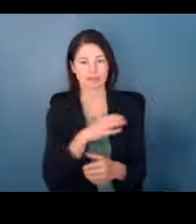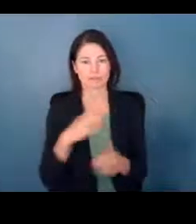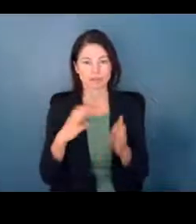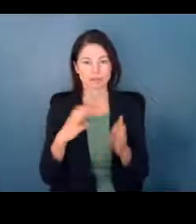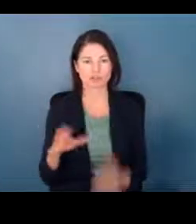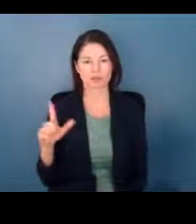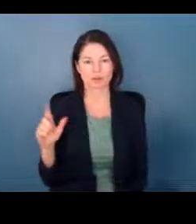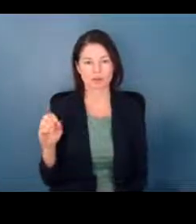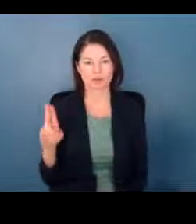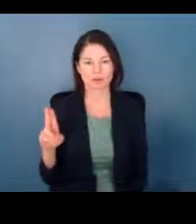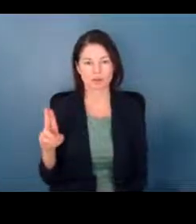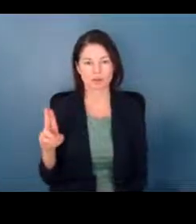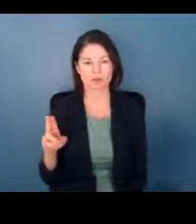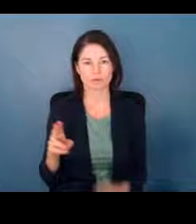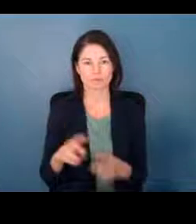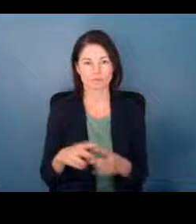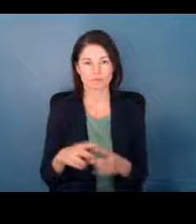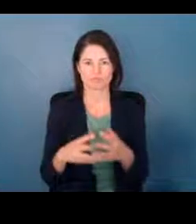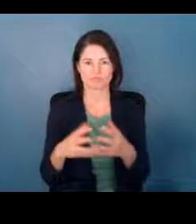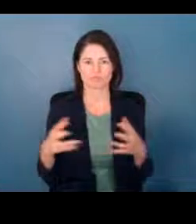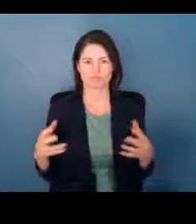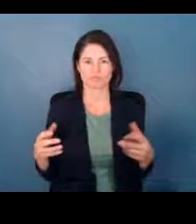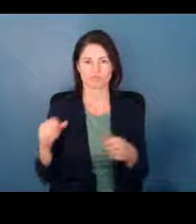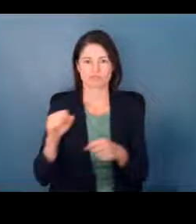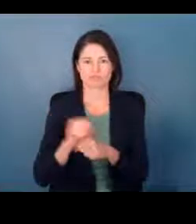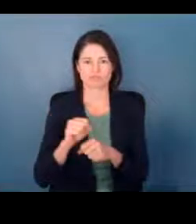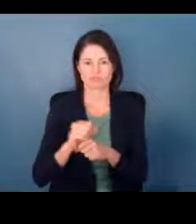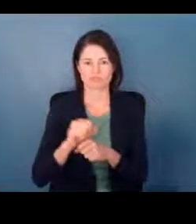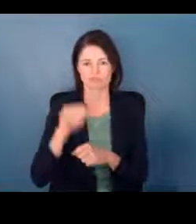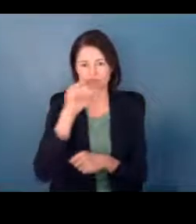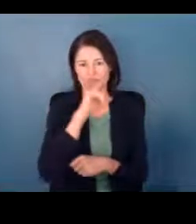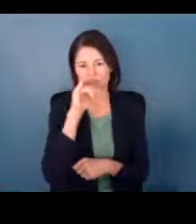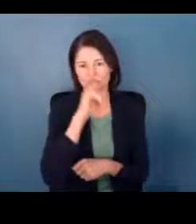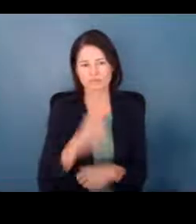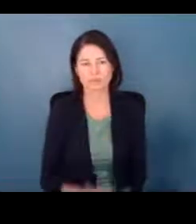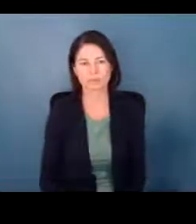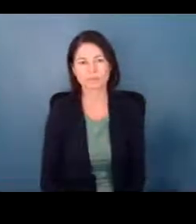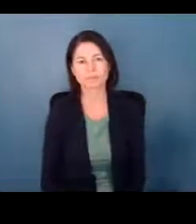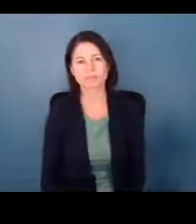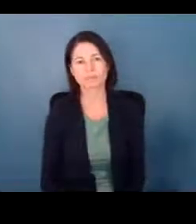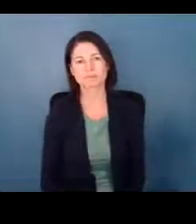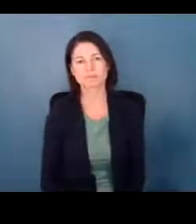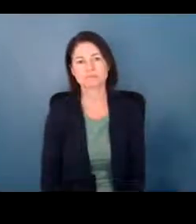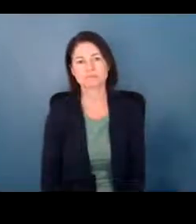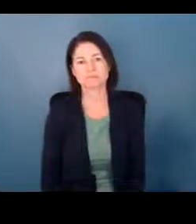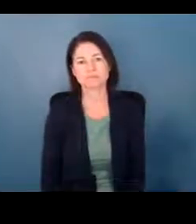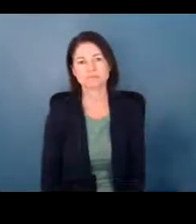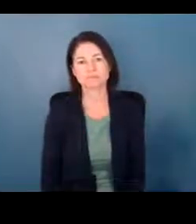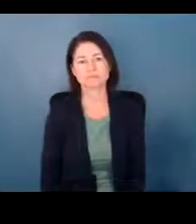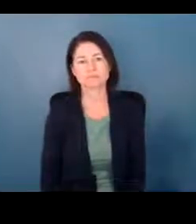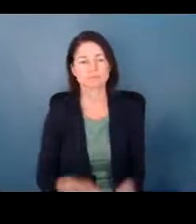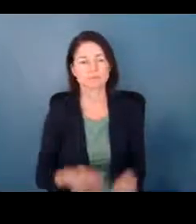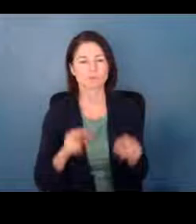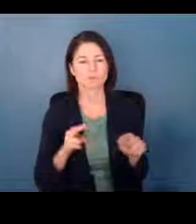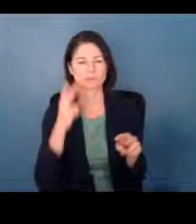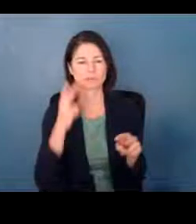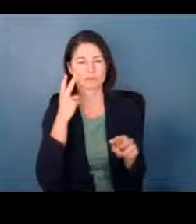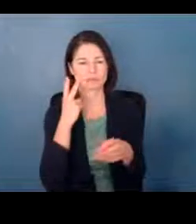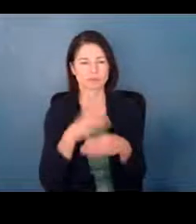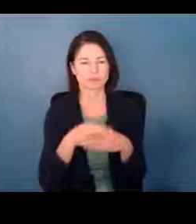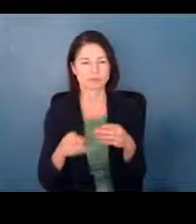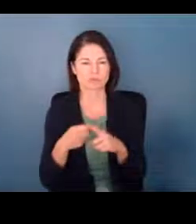a huge undertaking, and we look forward to what comes out of this pilot. I think I brought up a